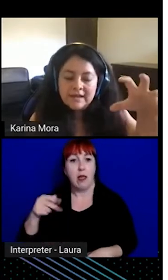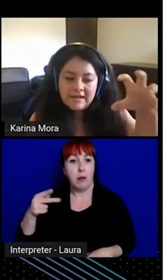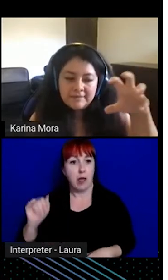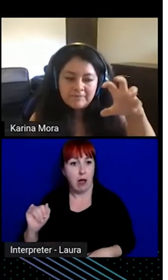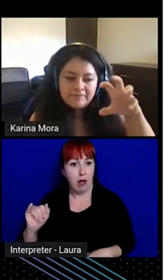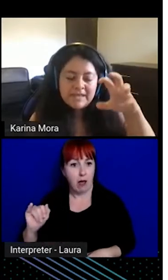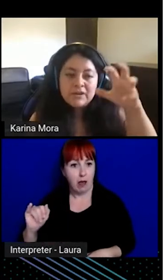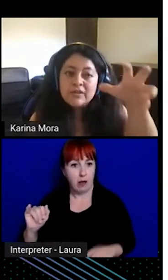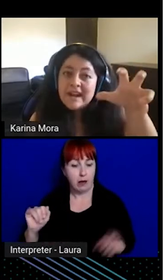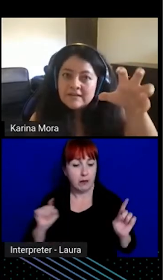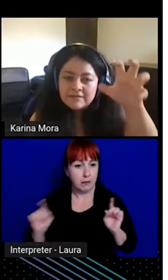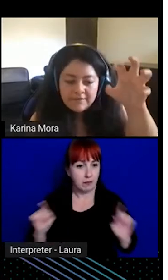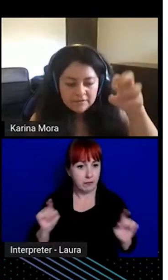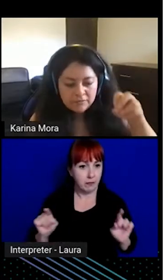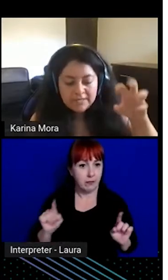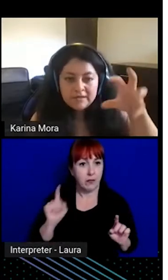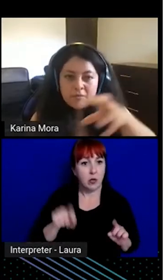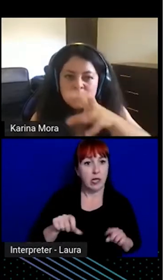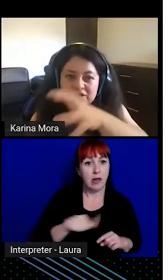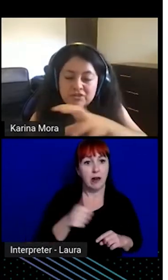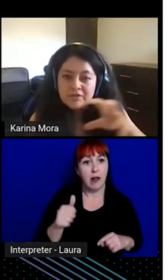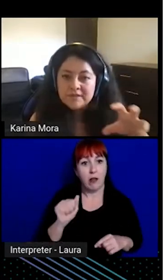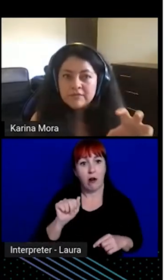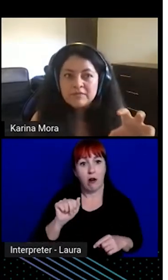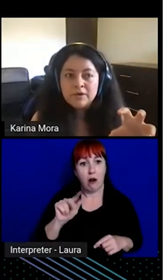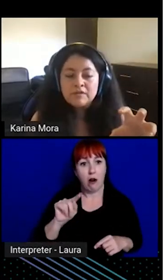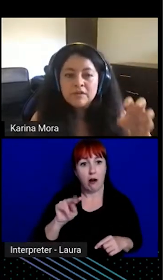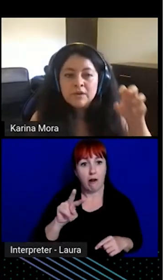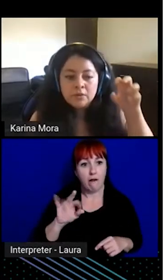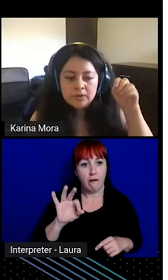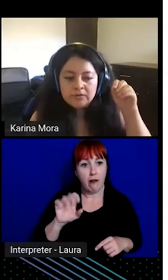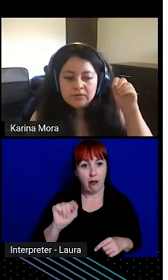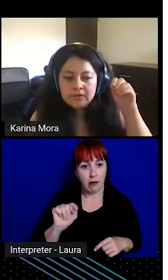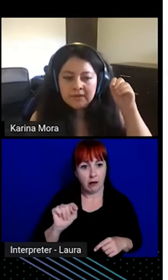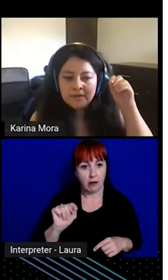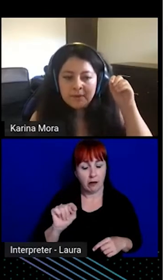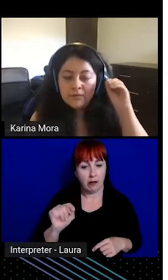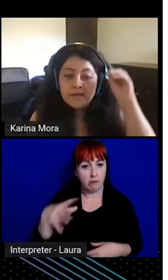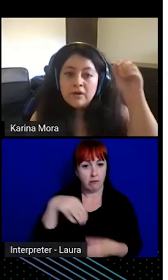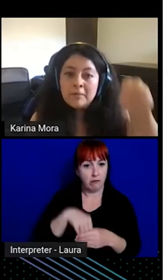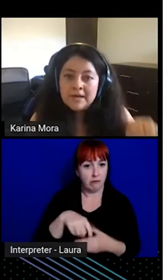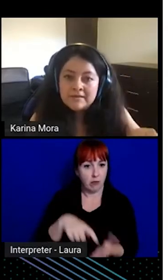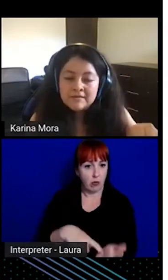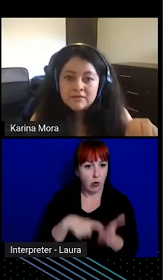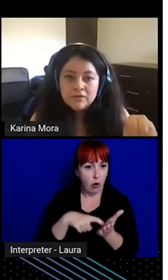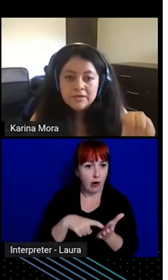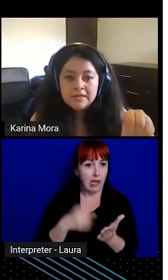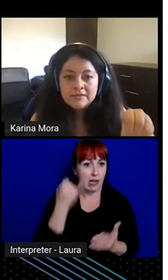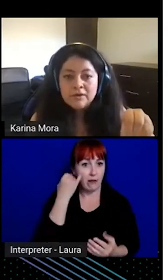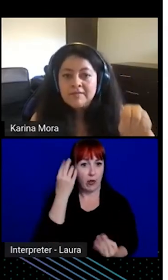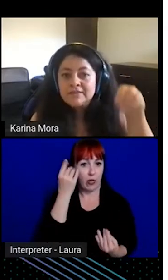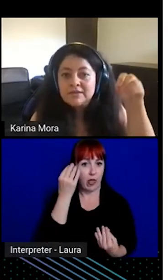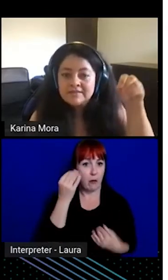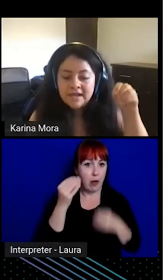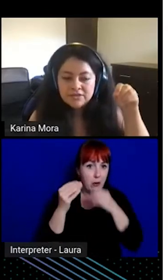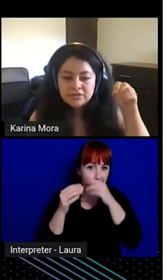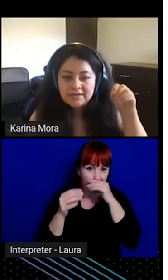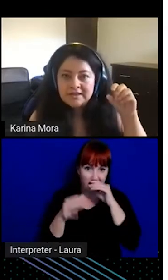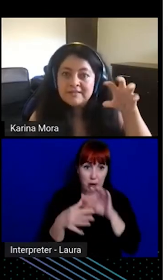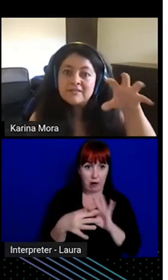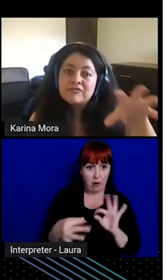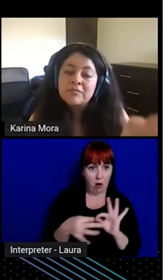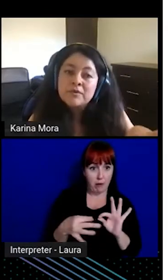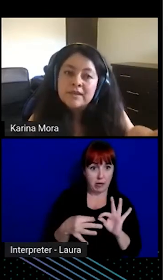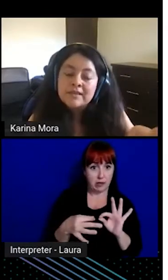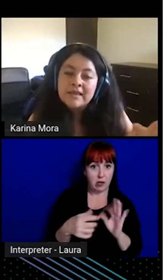need another artifact to make the composition of the response. When you think about the commands, you need to have a transaction